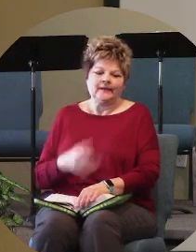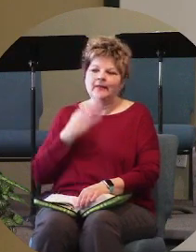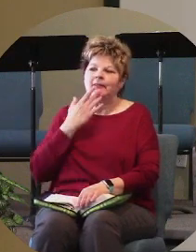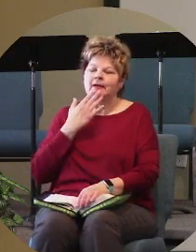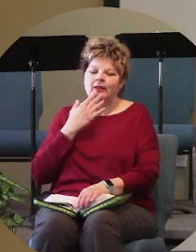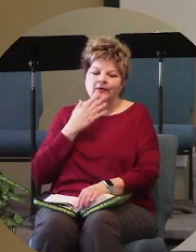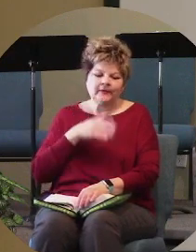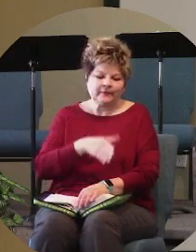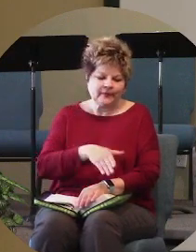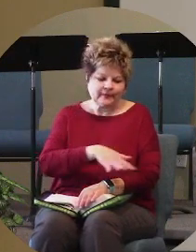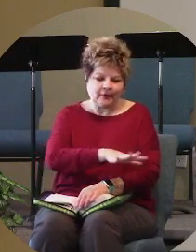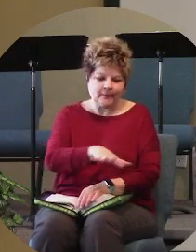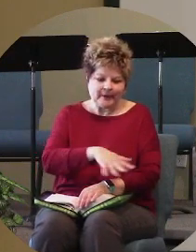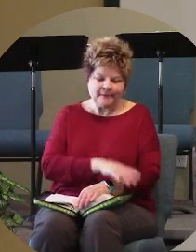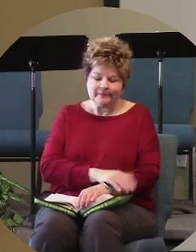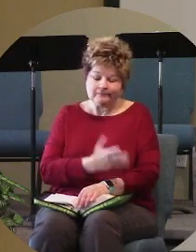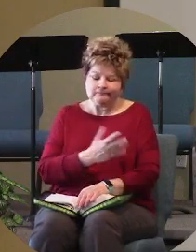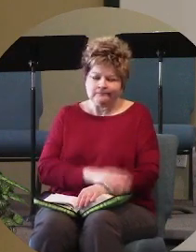The color of the carpet.